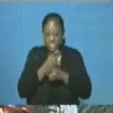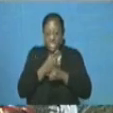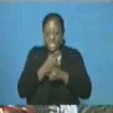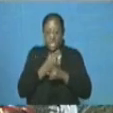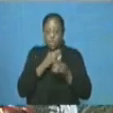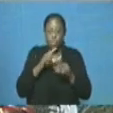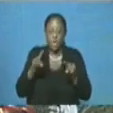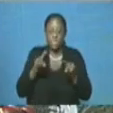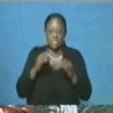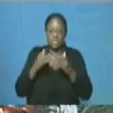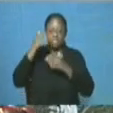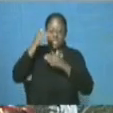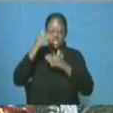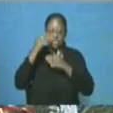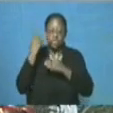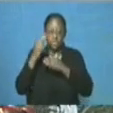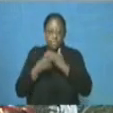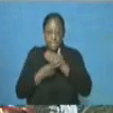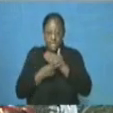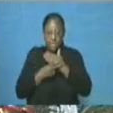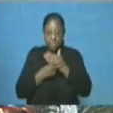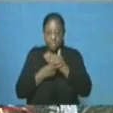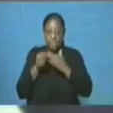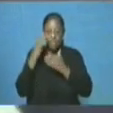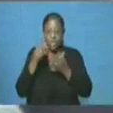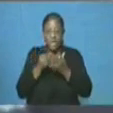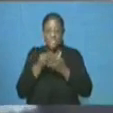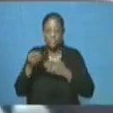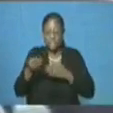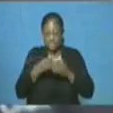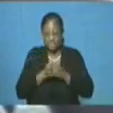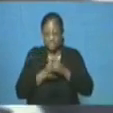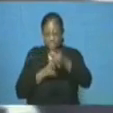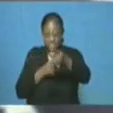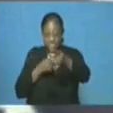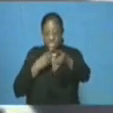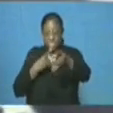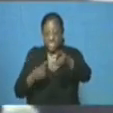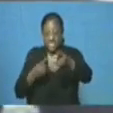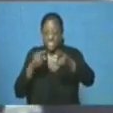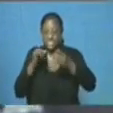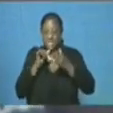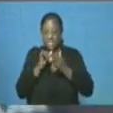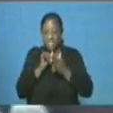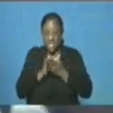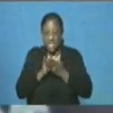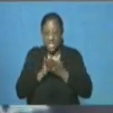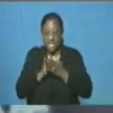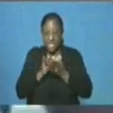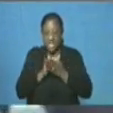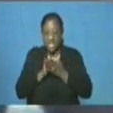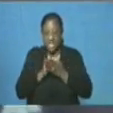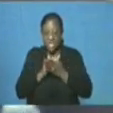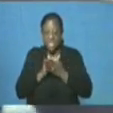advanced and how it was spent. The assets that they are drawing on are